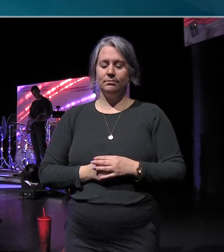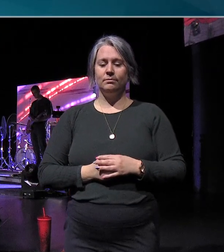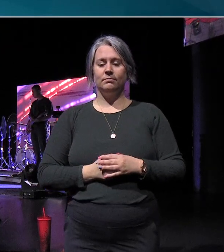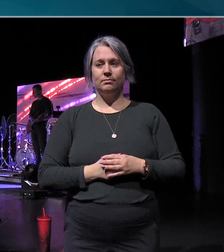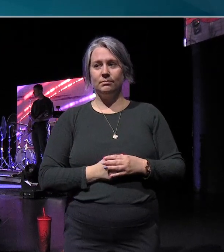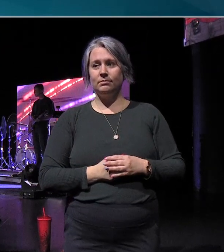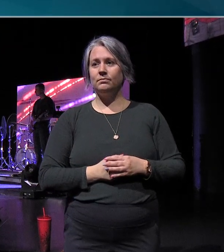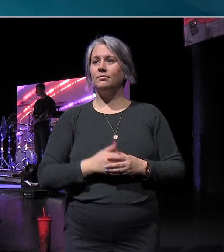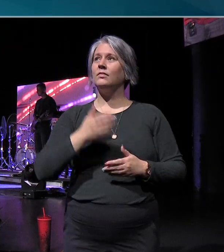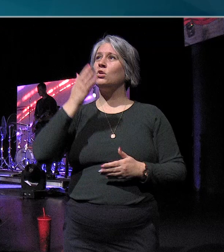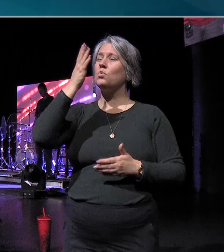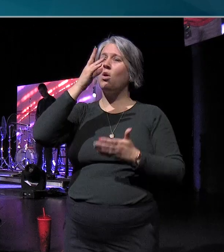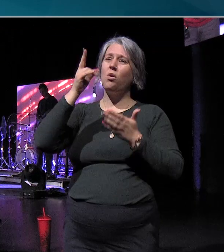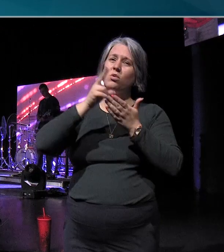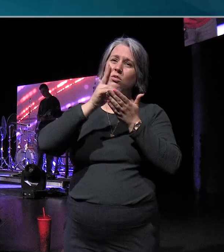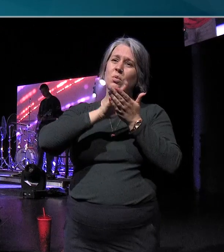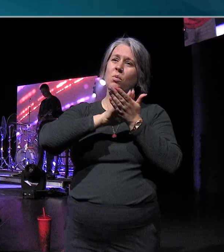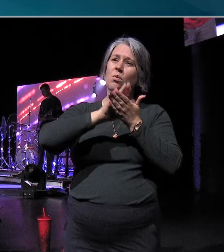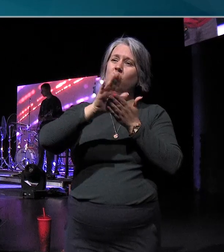So holy.